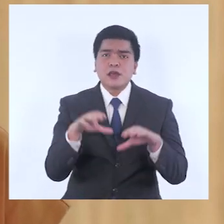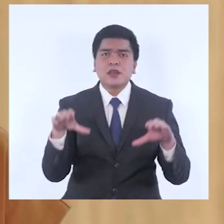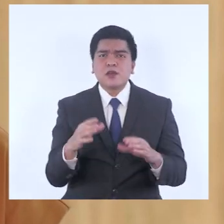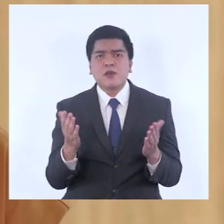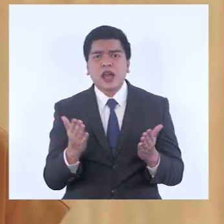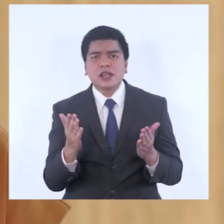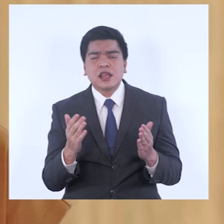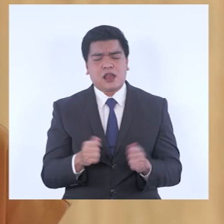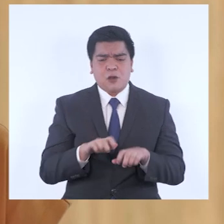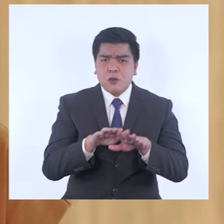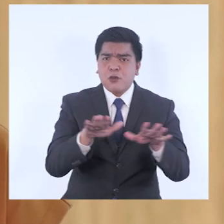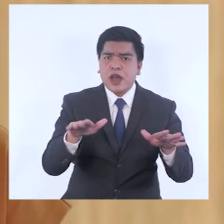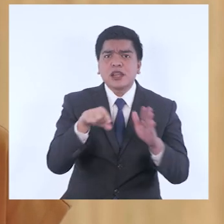be?